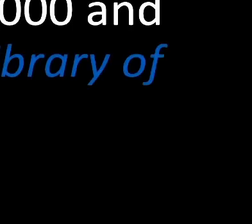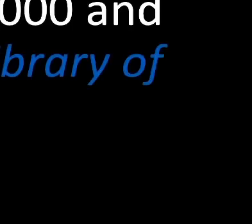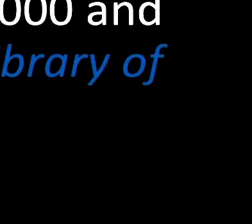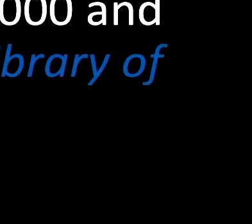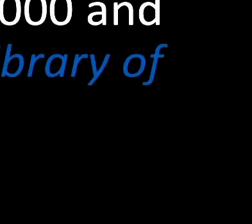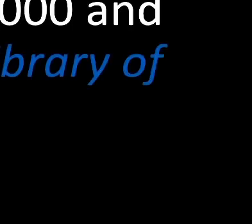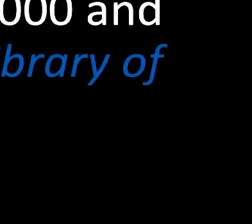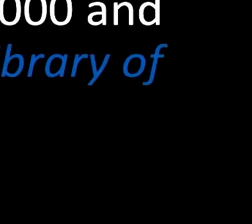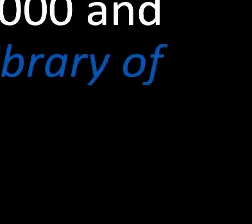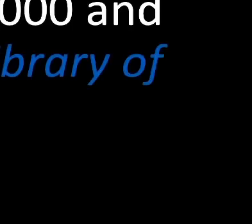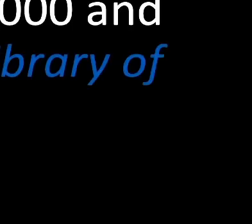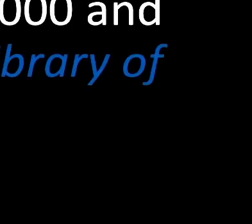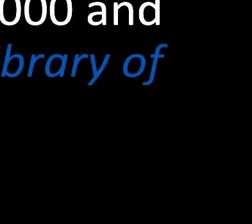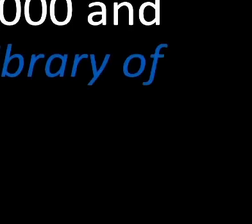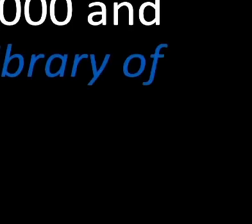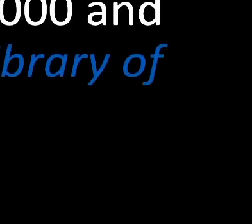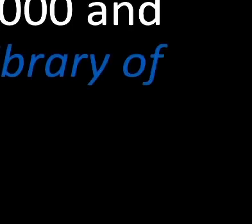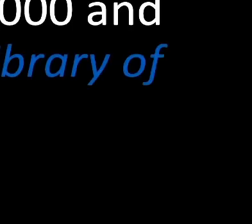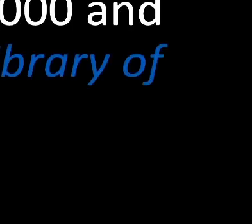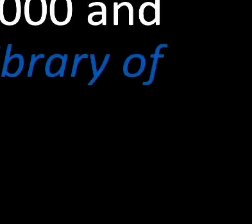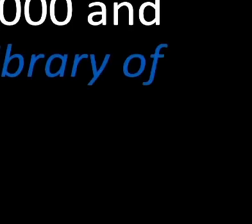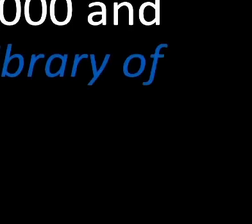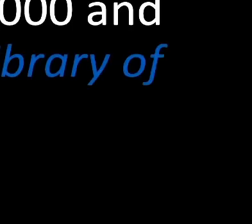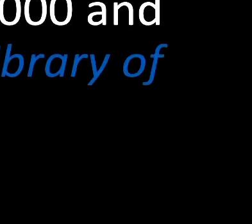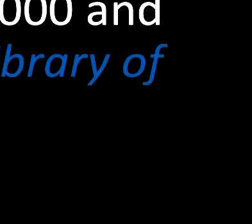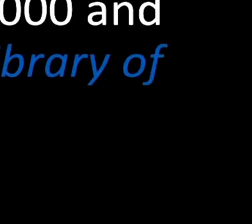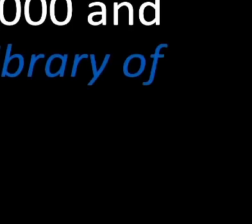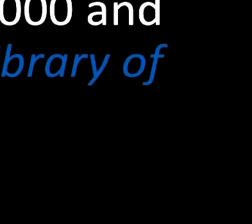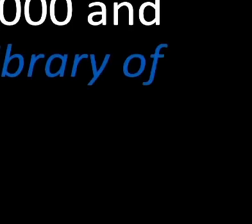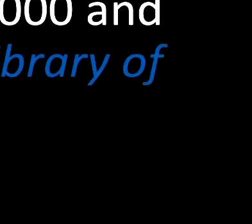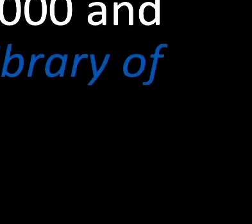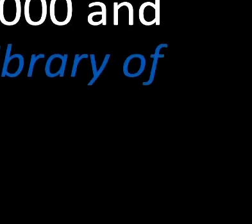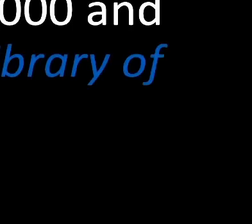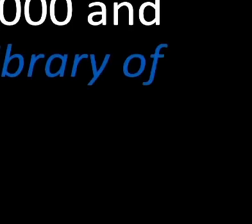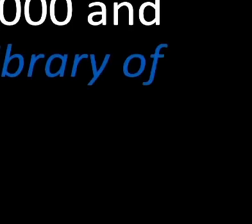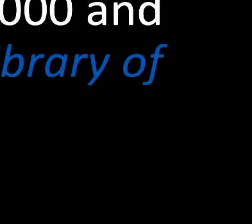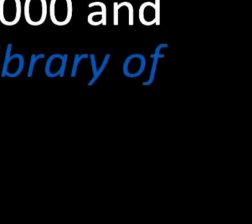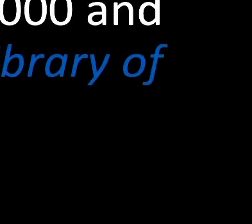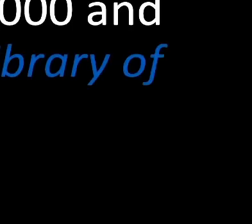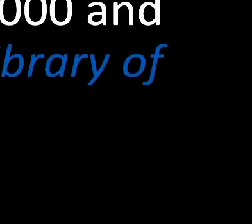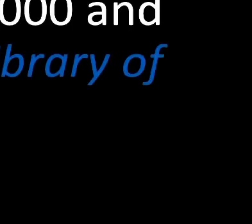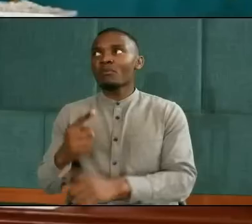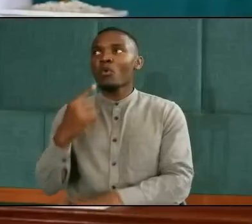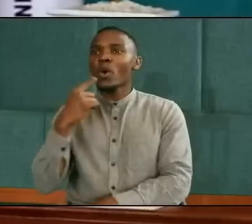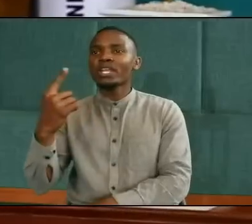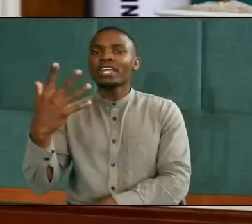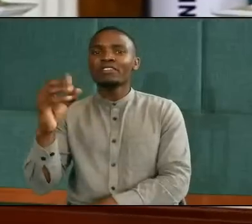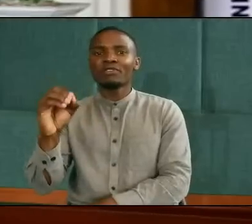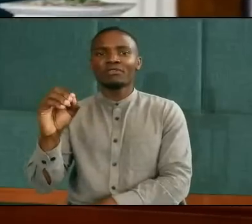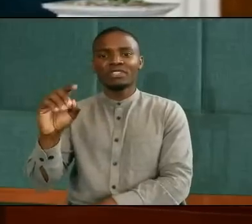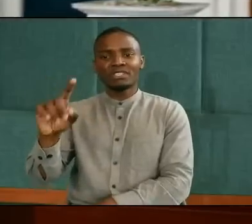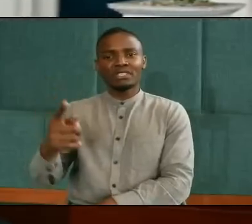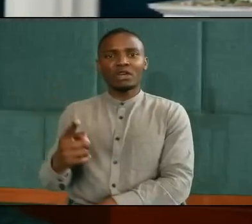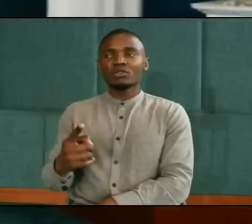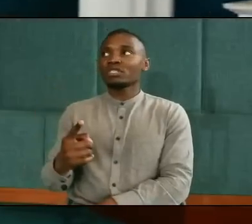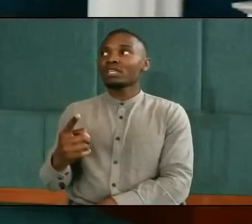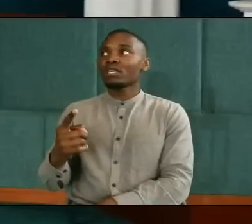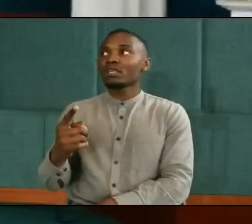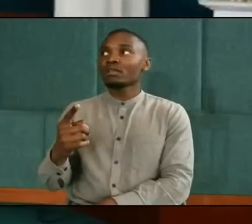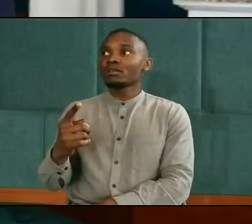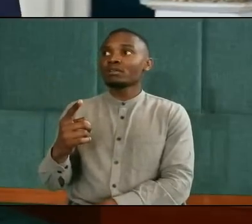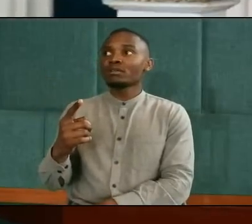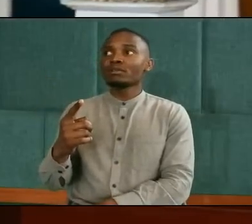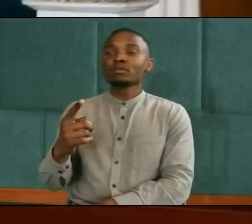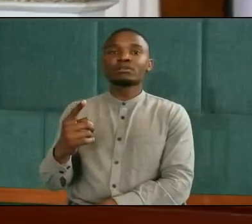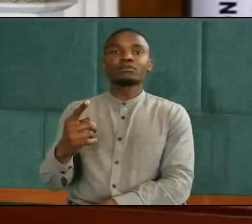in awe as between 50,000 to 150,000 meteors fell each